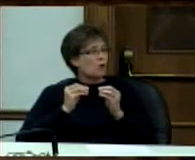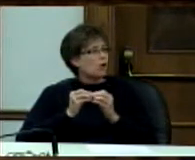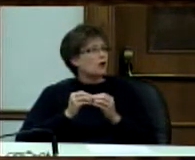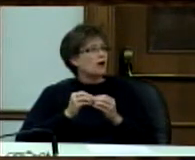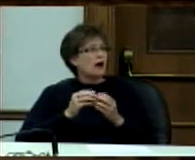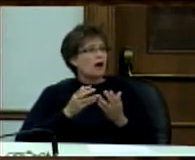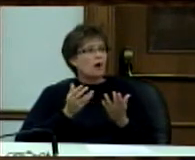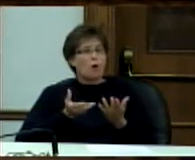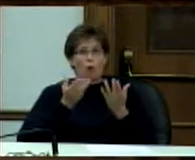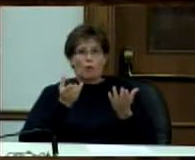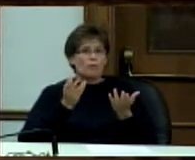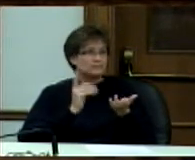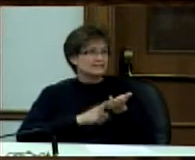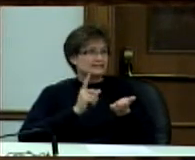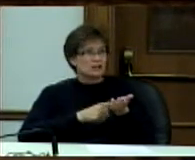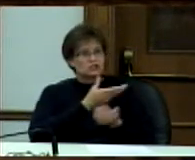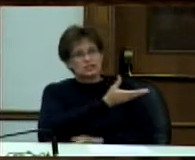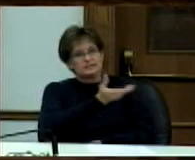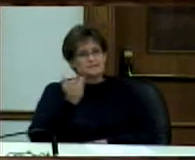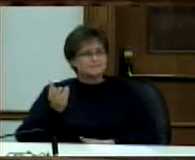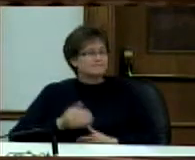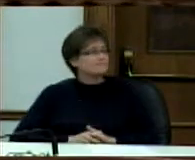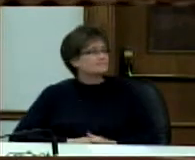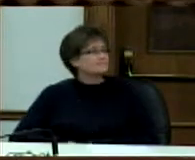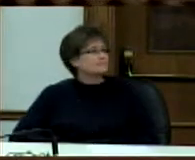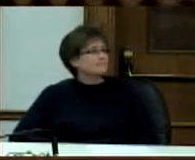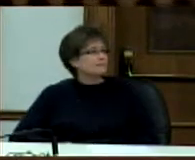I'll open this item up for discussion.